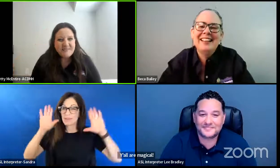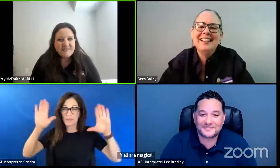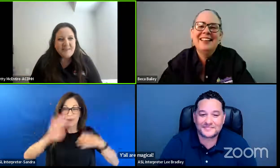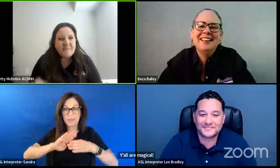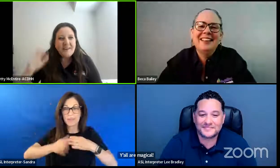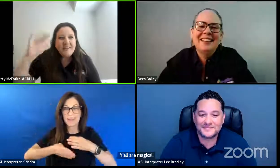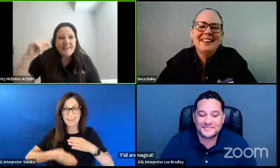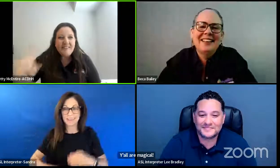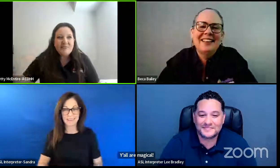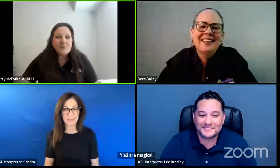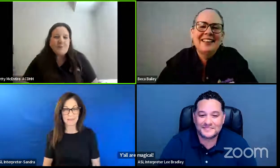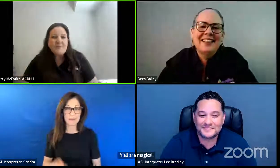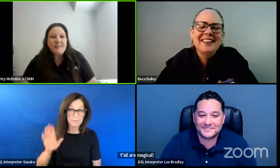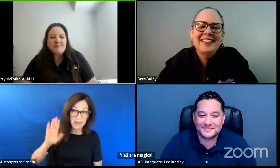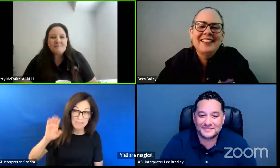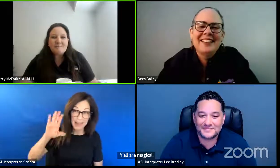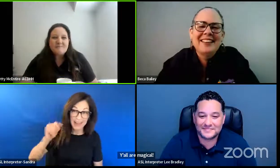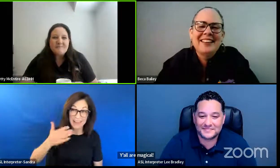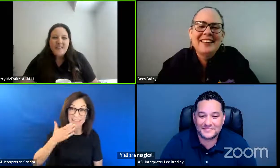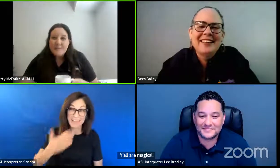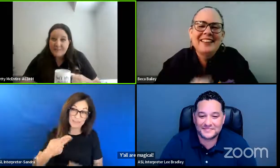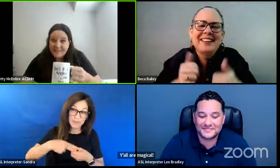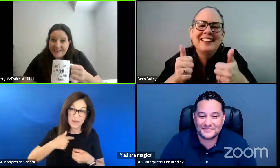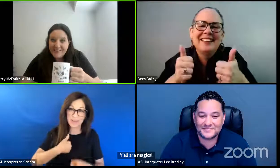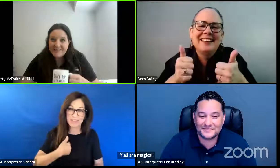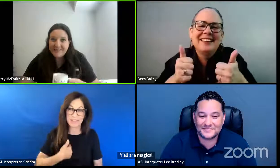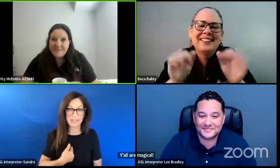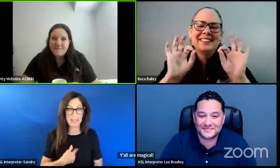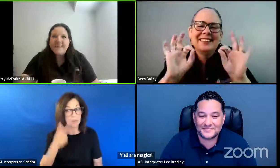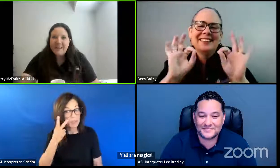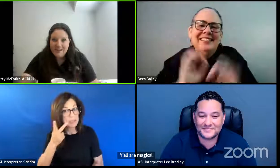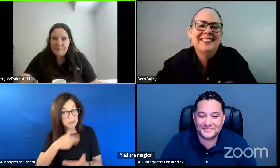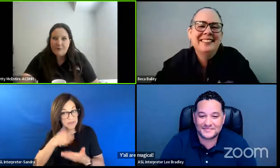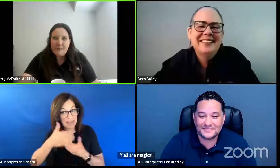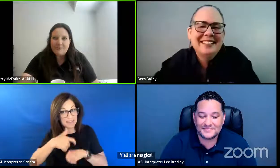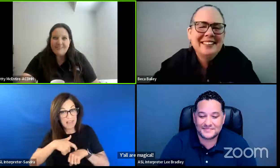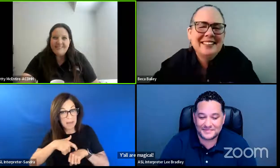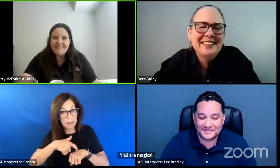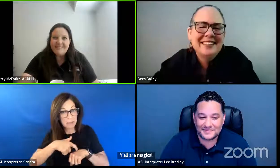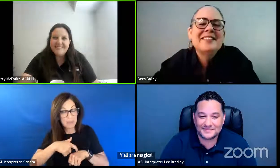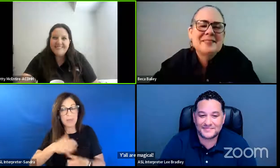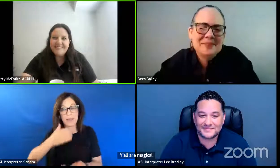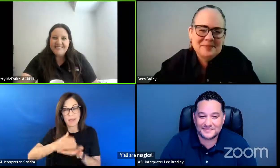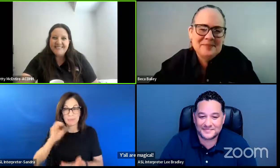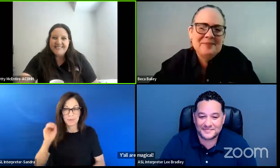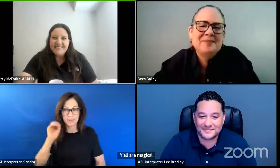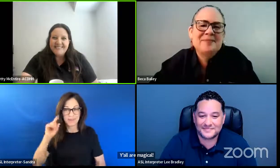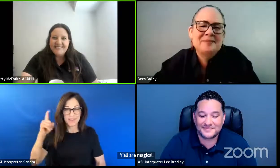weekend. Bye, Becca. Thanks for joining me. And we'll see you next time at Capo Capital.